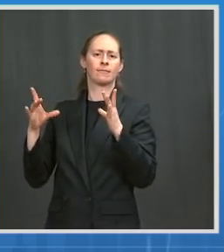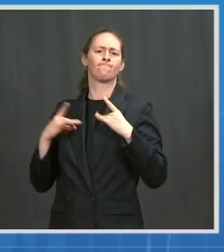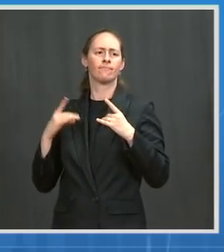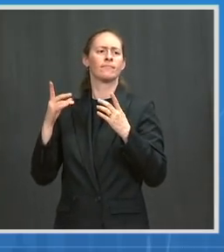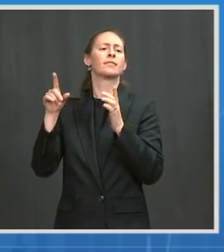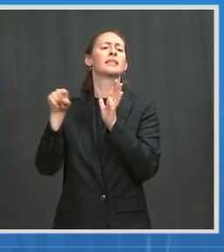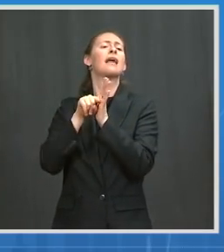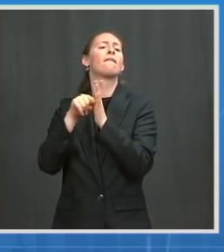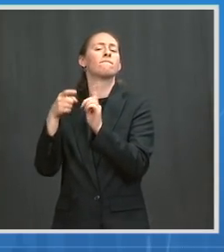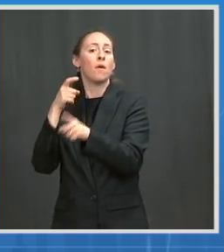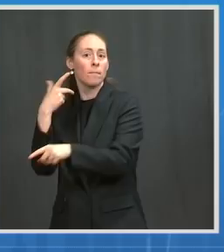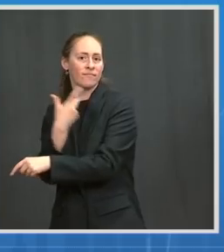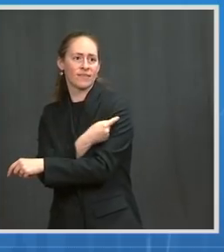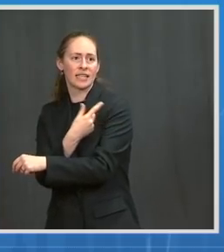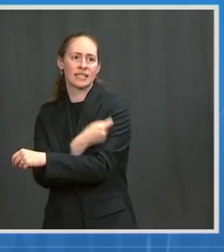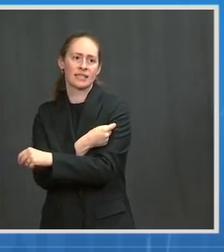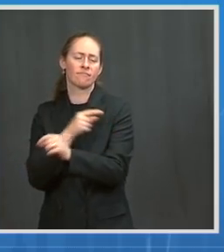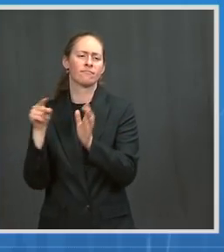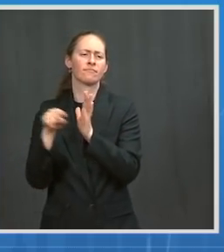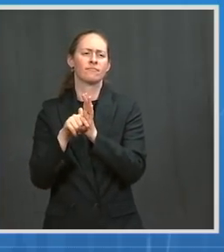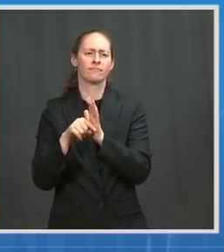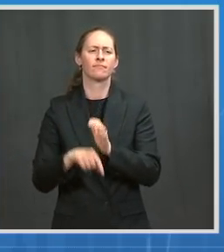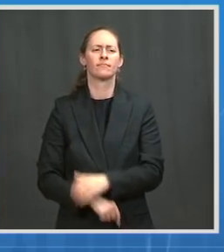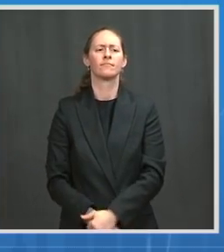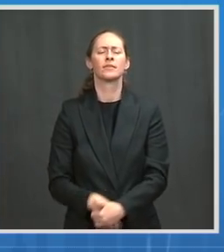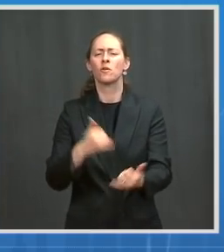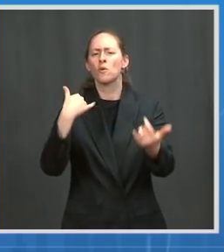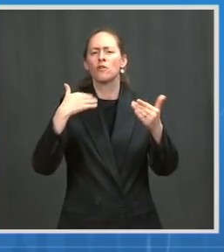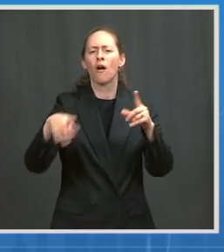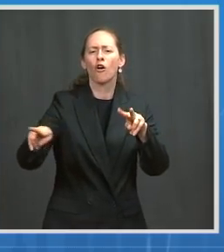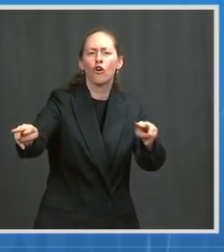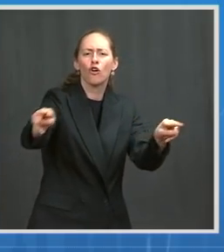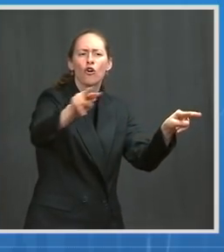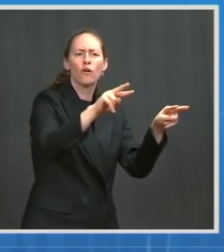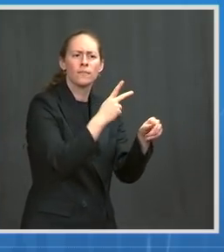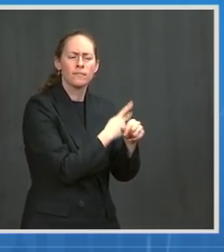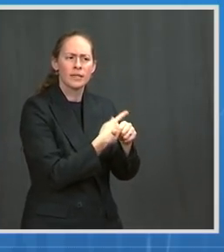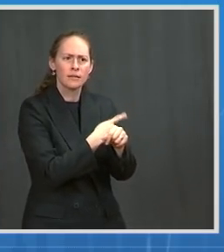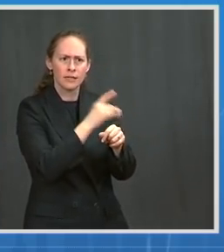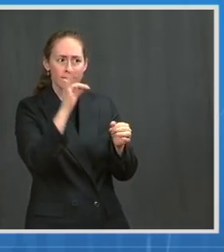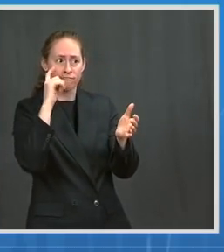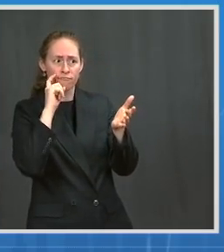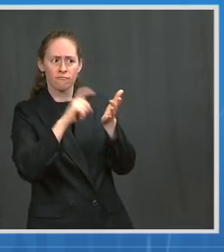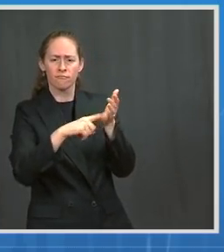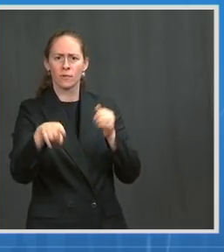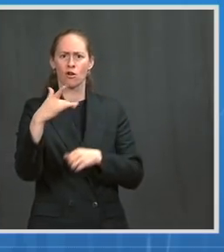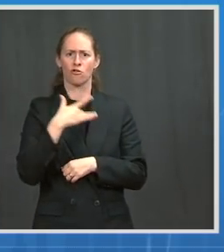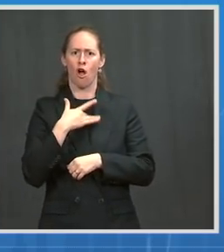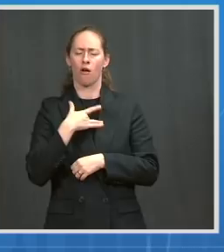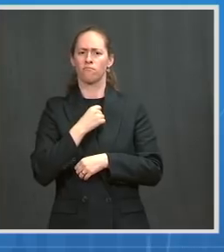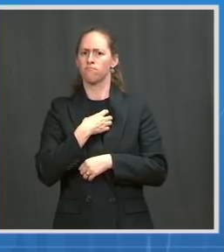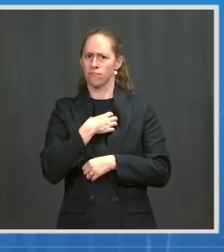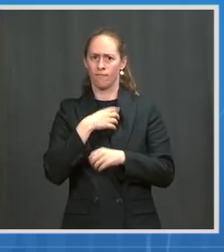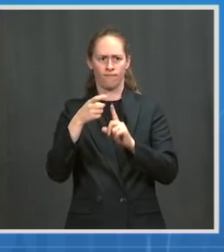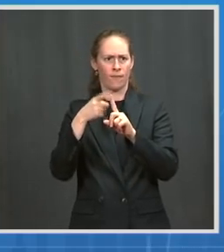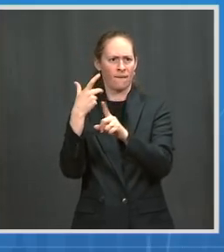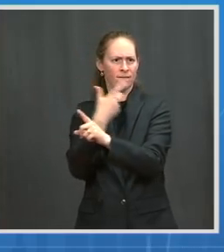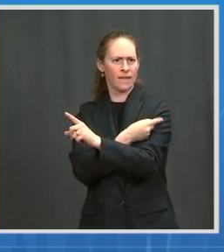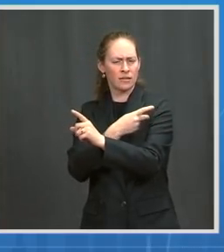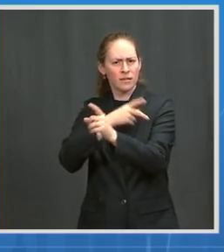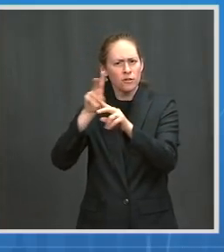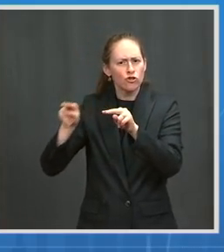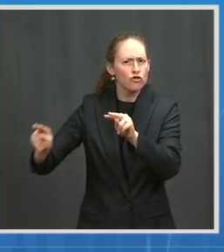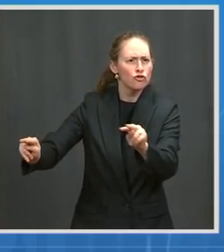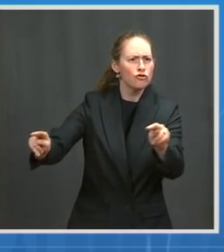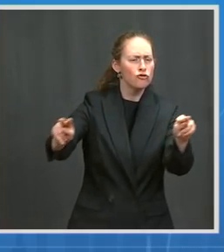and report patients with symptoms of myocarditis or pericarditis following vaccination. CDC has been collecting these reports,